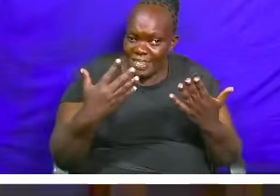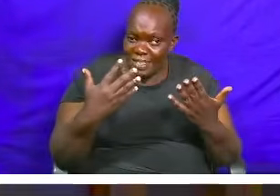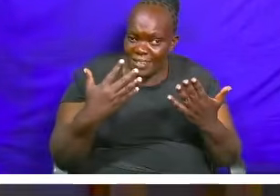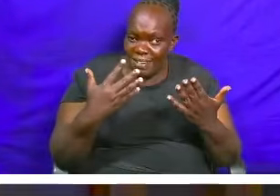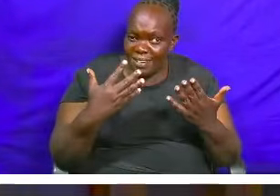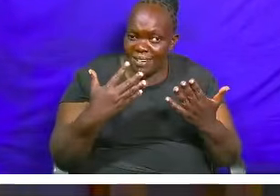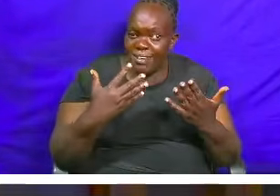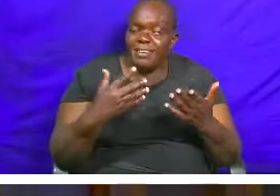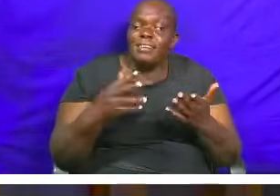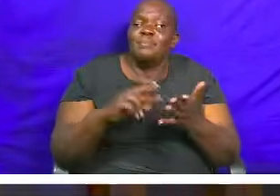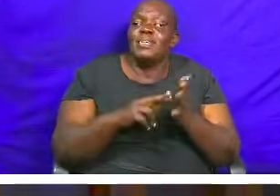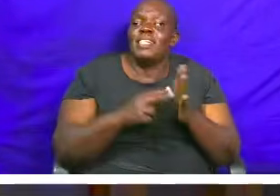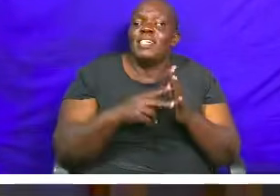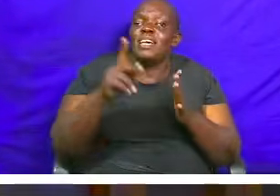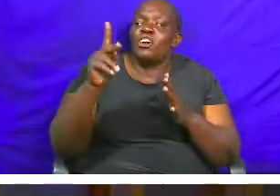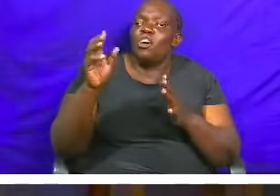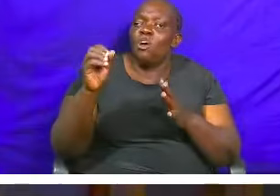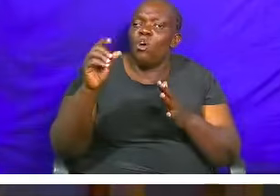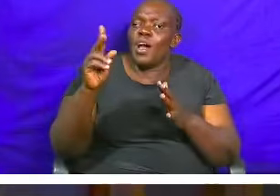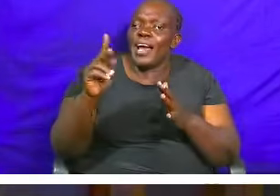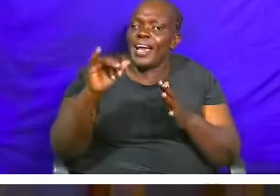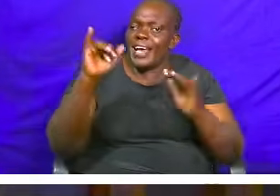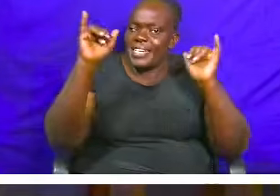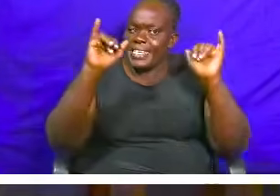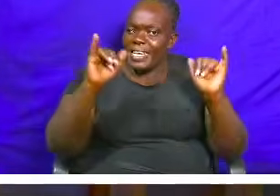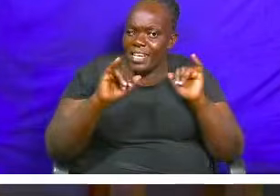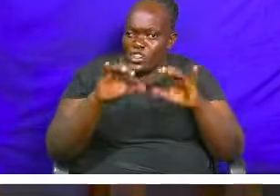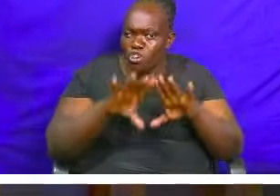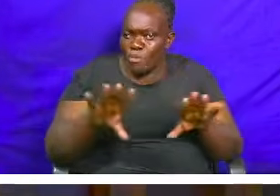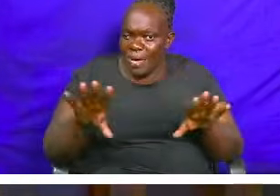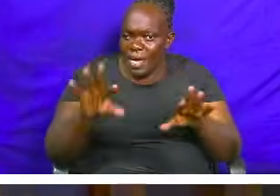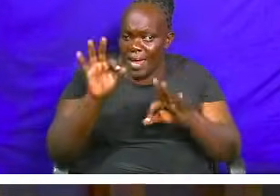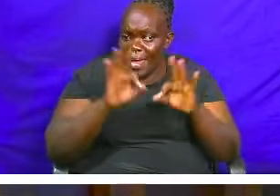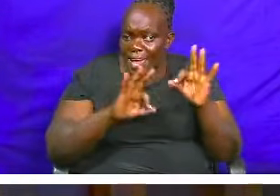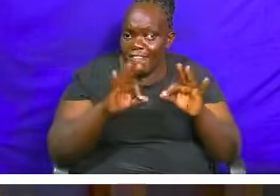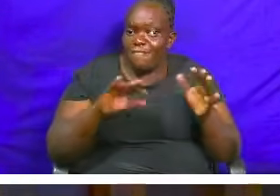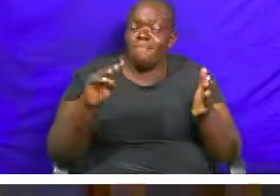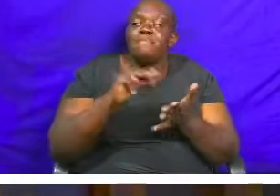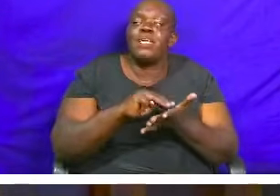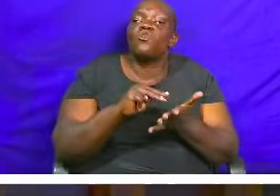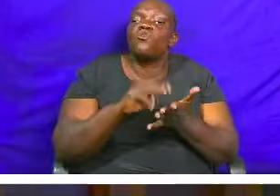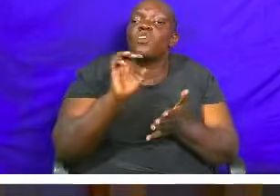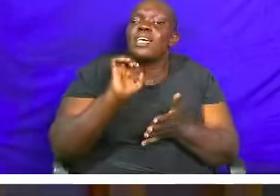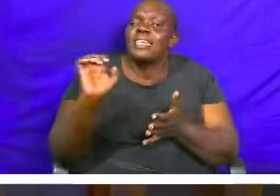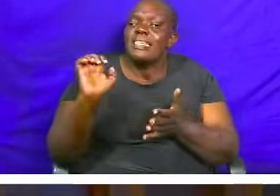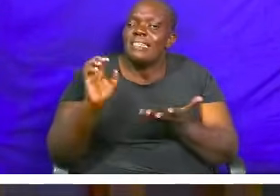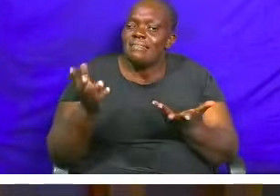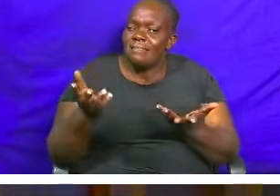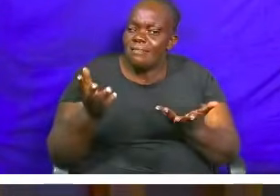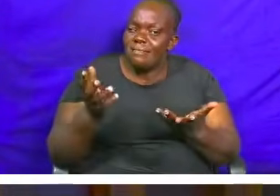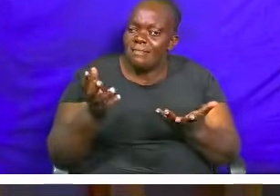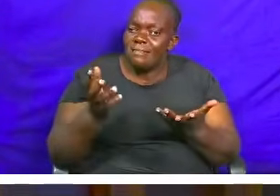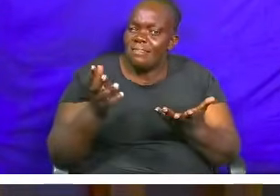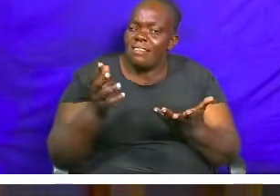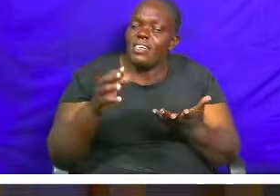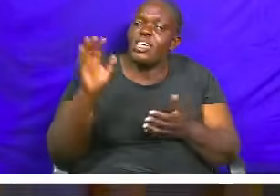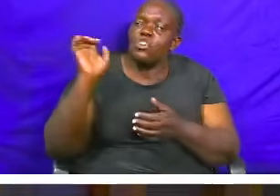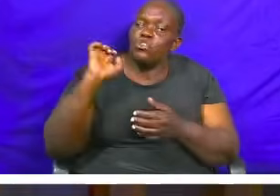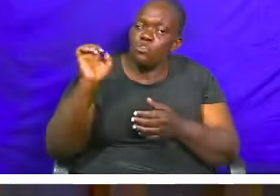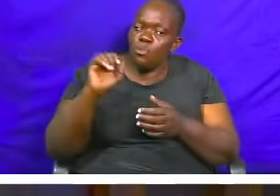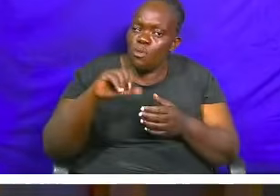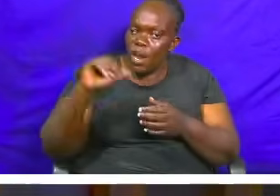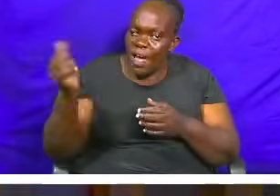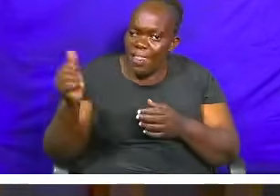So in the it's like hawking. So in the international market. So whether it's in the Middle East, whether it is within the Europe or it's